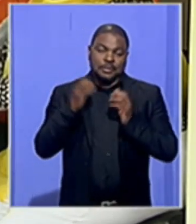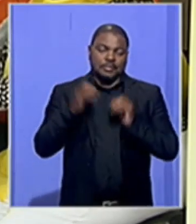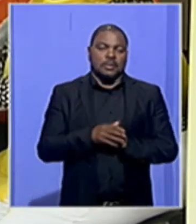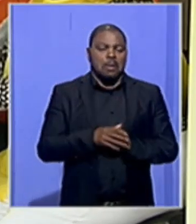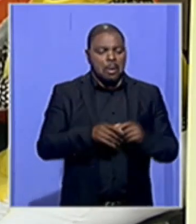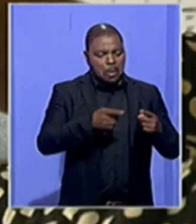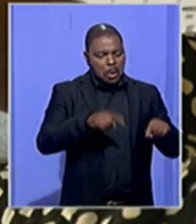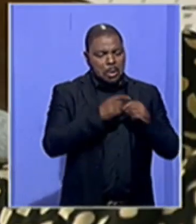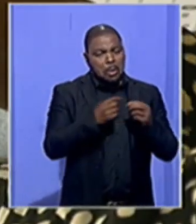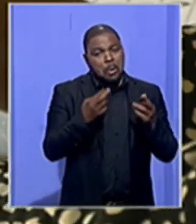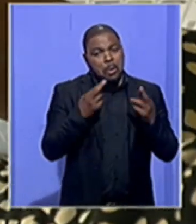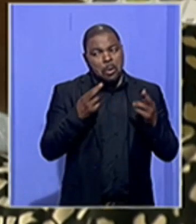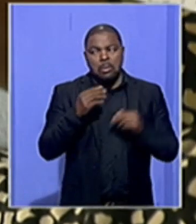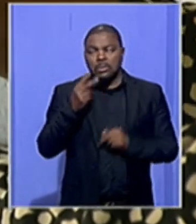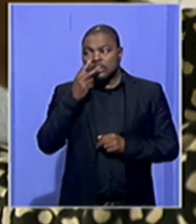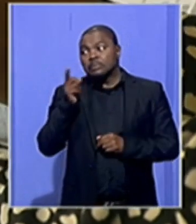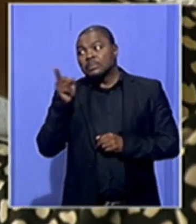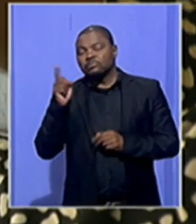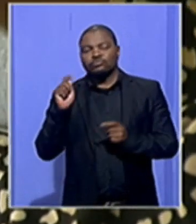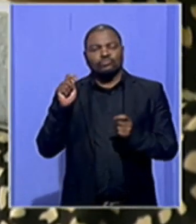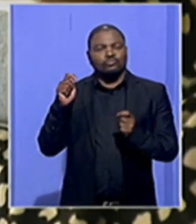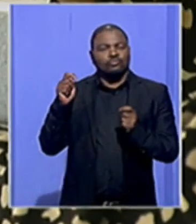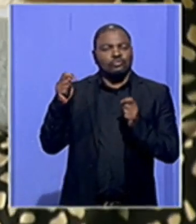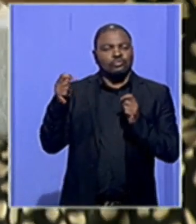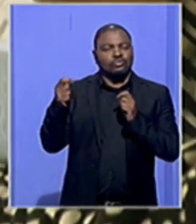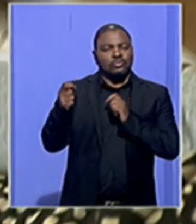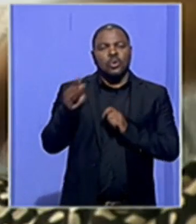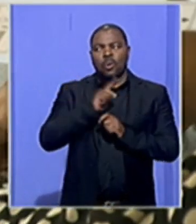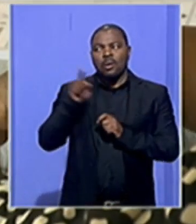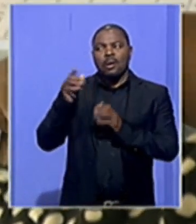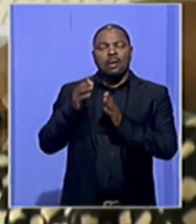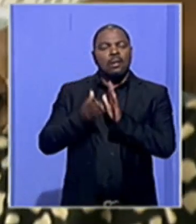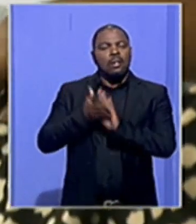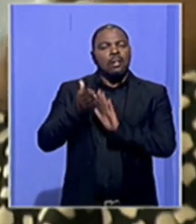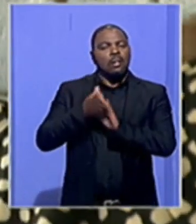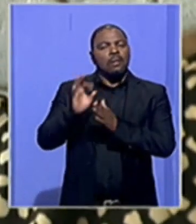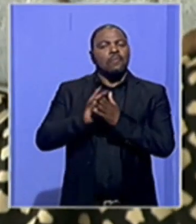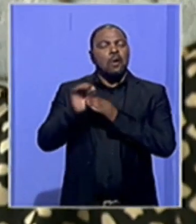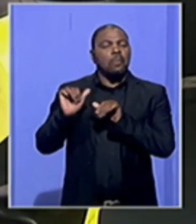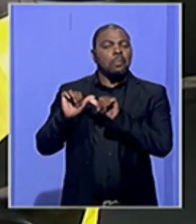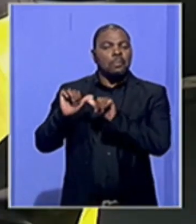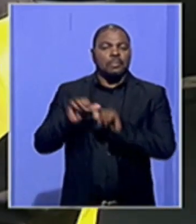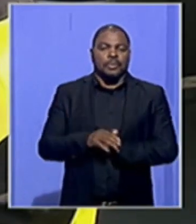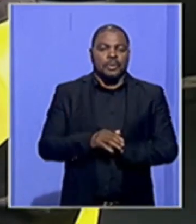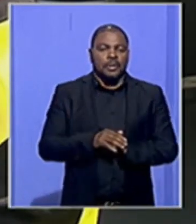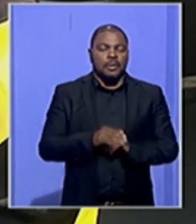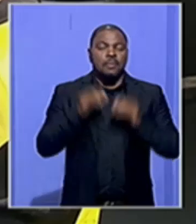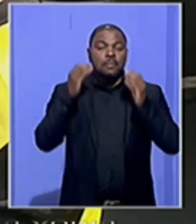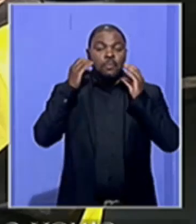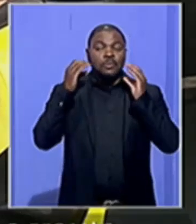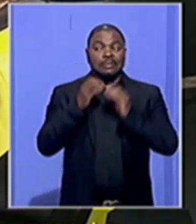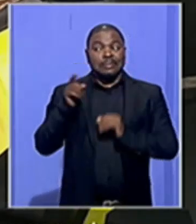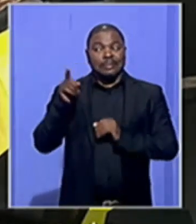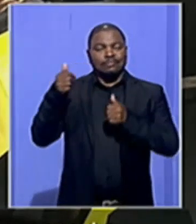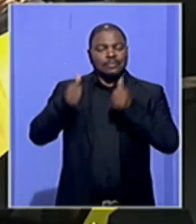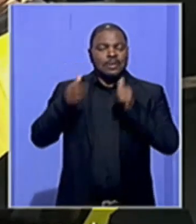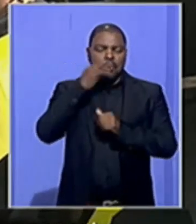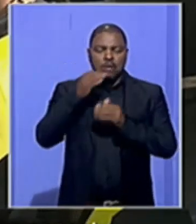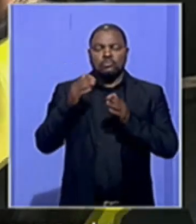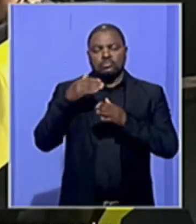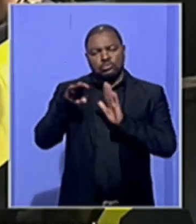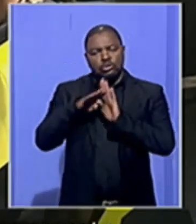tletse tsholofelo ya go bona diphetogo jaaka fa naga e tsweletse ka ditlhopho. Bothati jwa ko Mozambique jwa re lenane le tsamaile